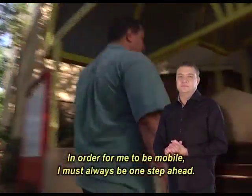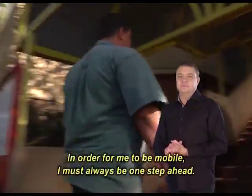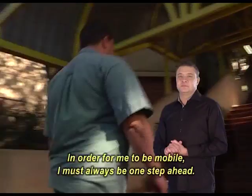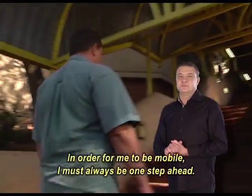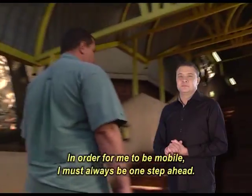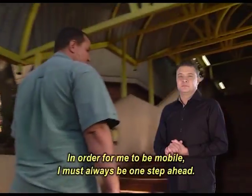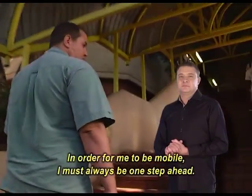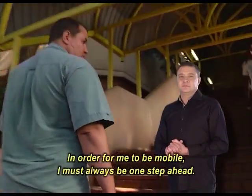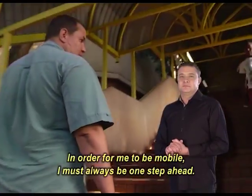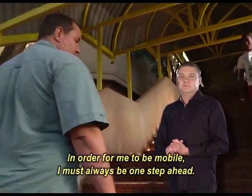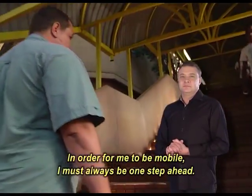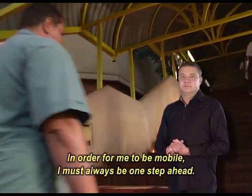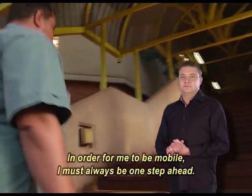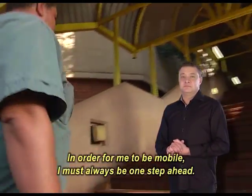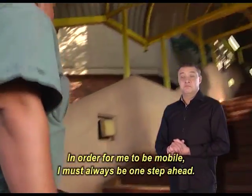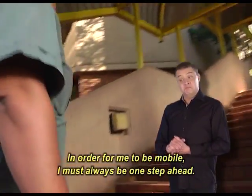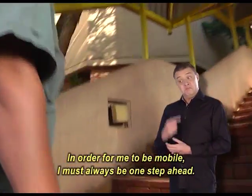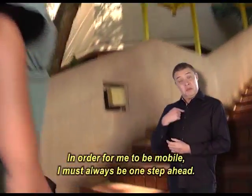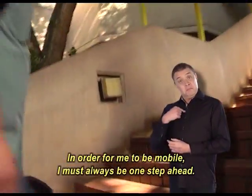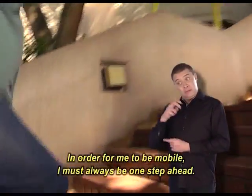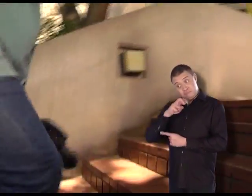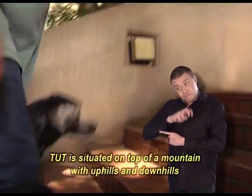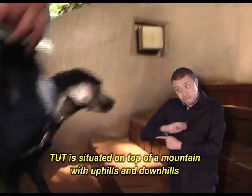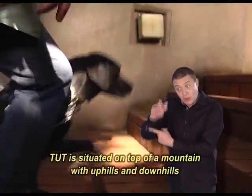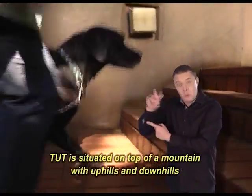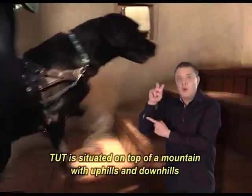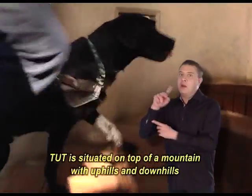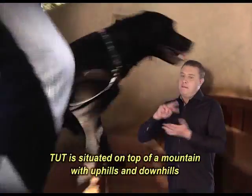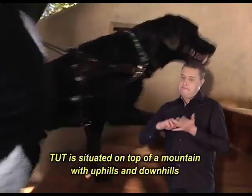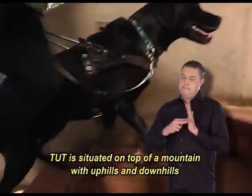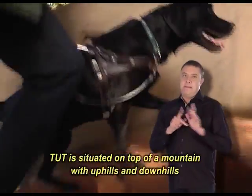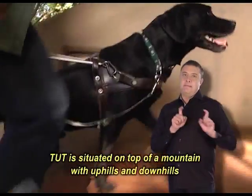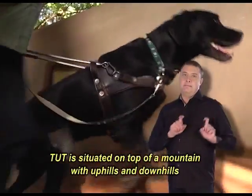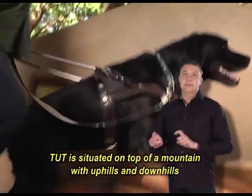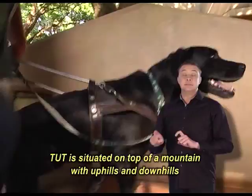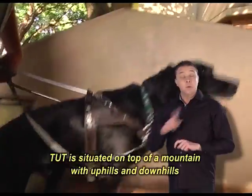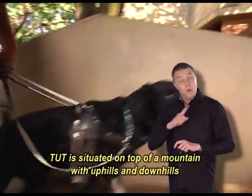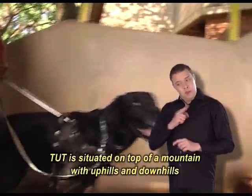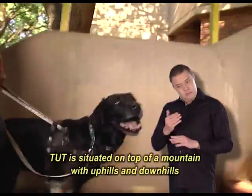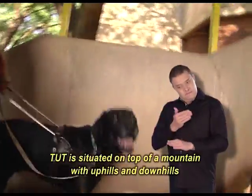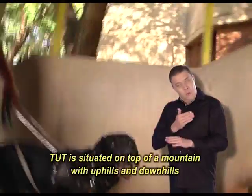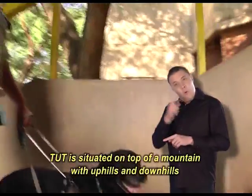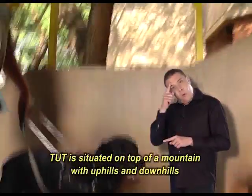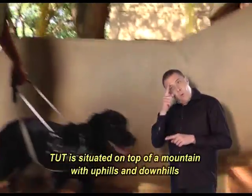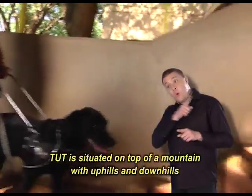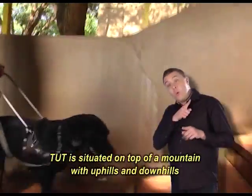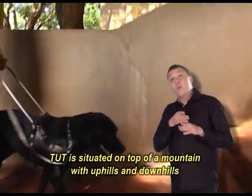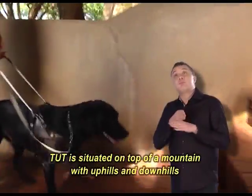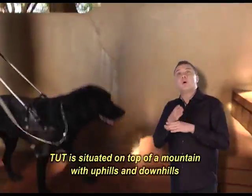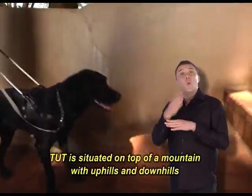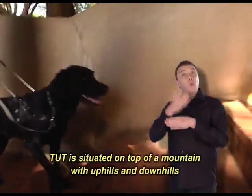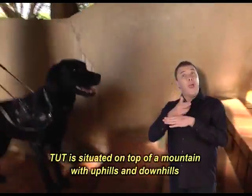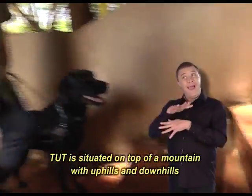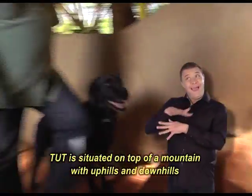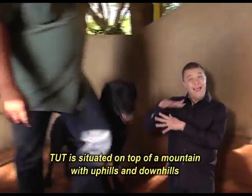In order for me to be mobile, I must always be one step ahead. And then the area where TUT is situated, it is on top of a